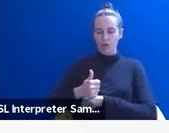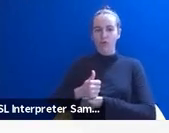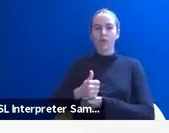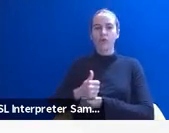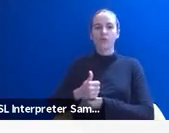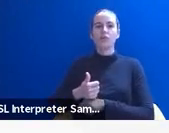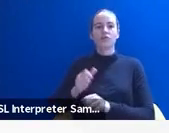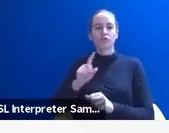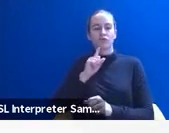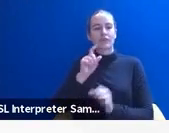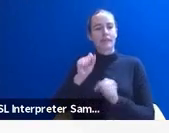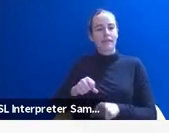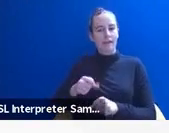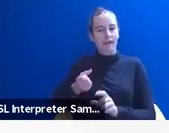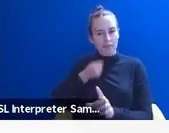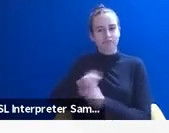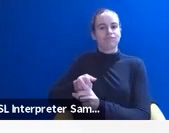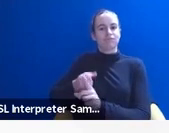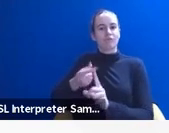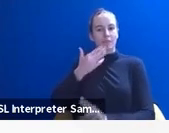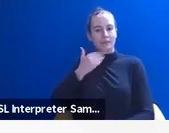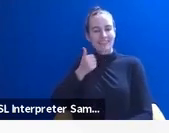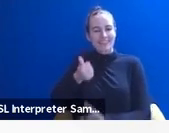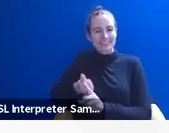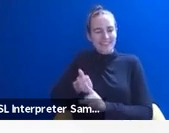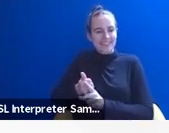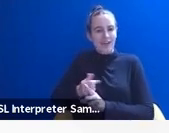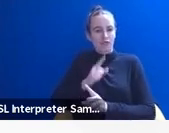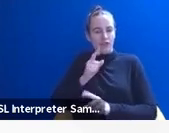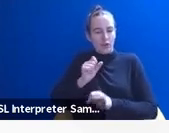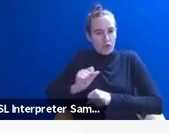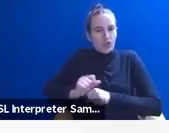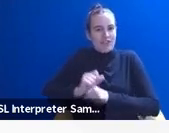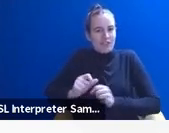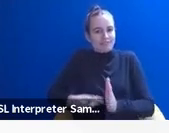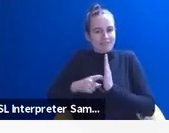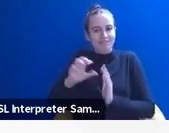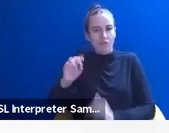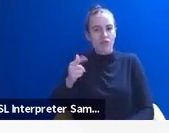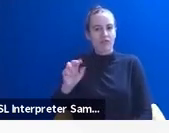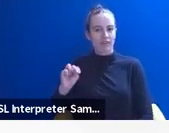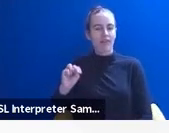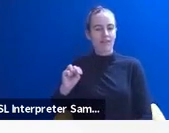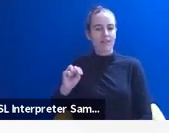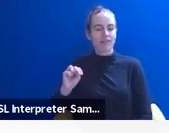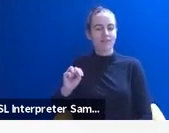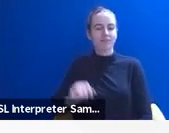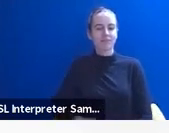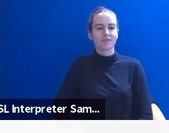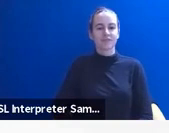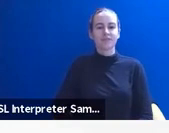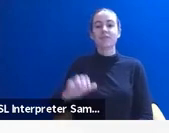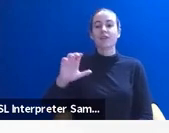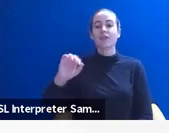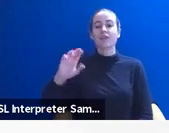effects of diabetes because it is a highly active, metabolically demanding organ. The function of the